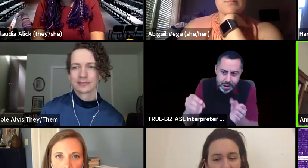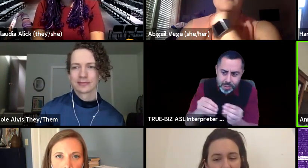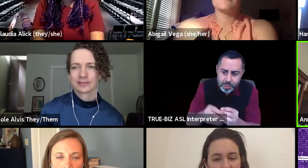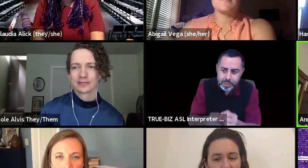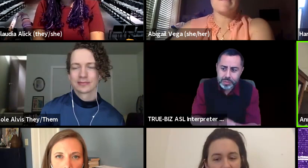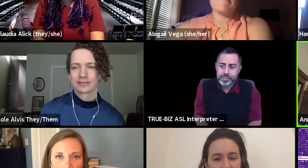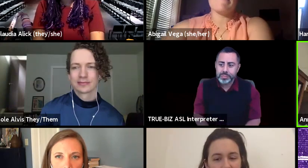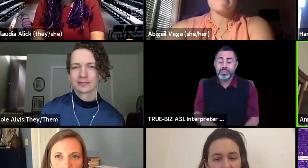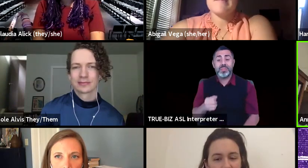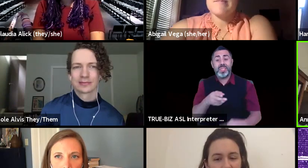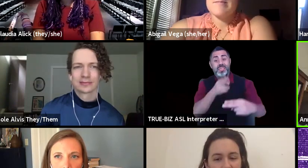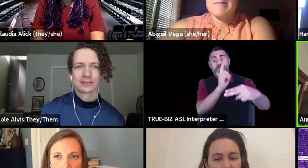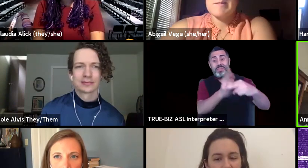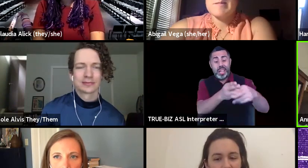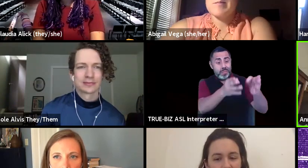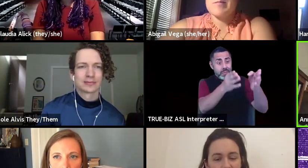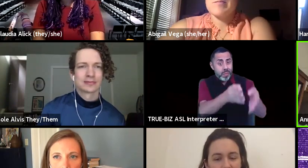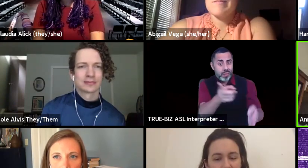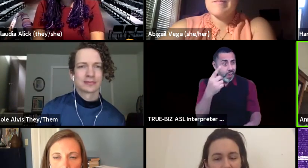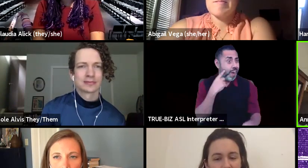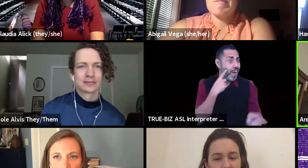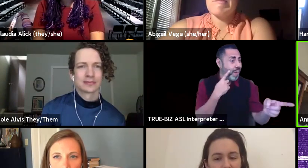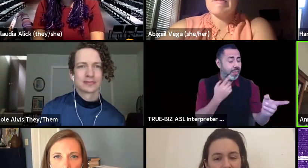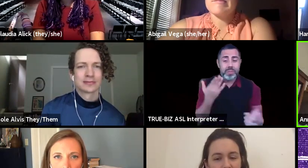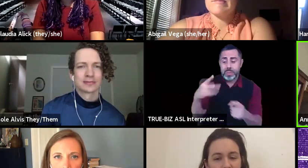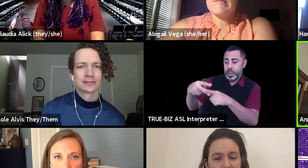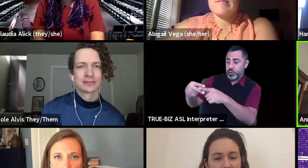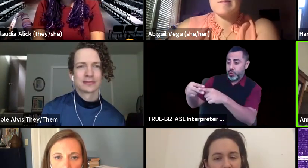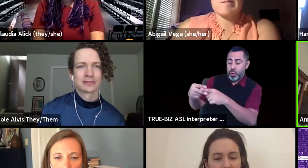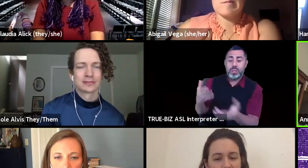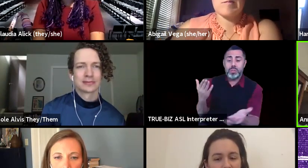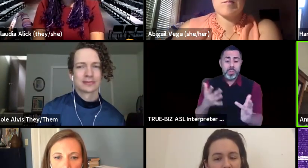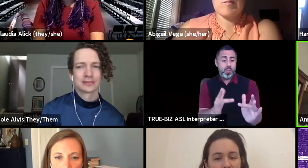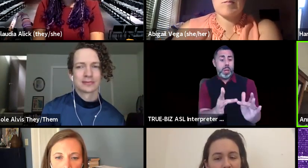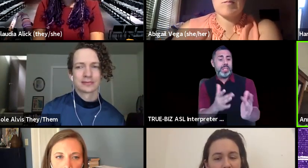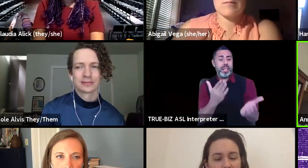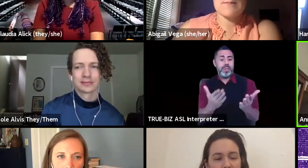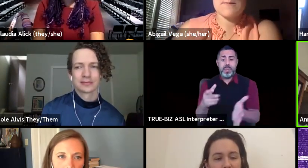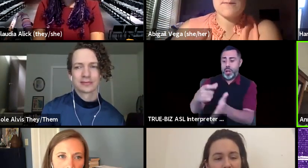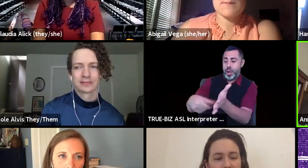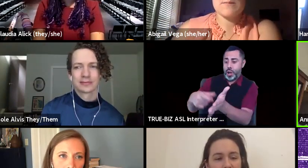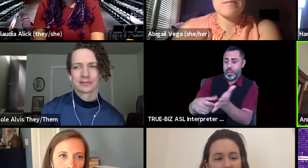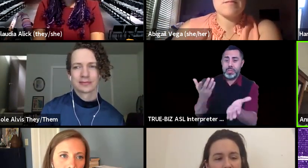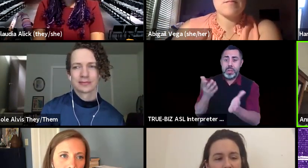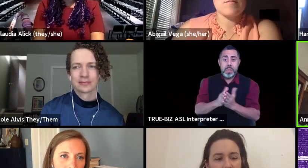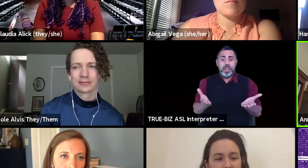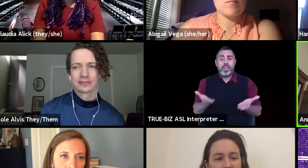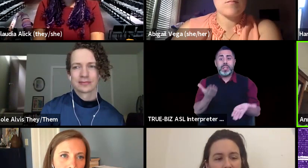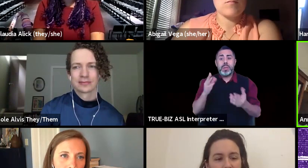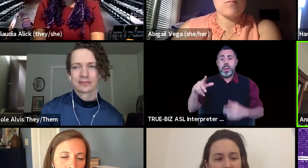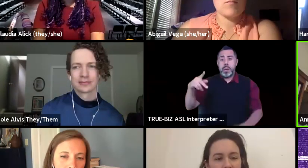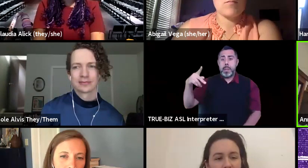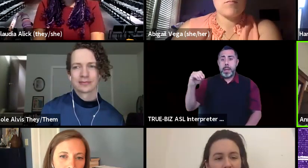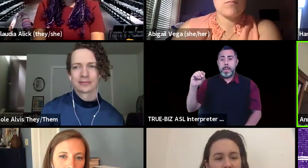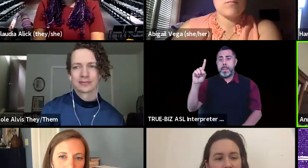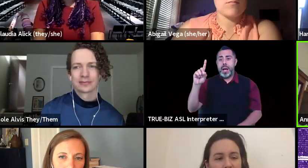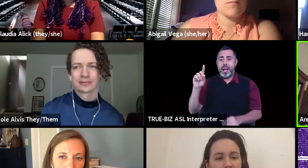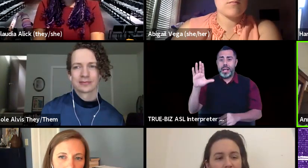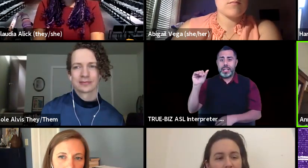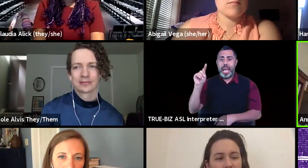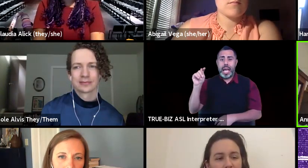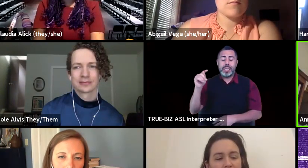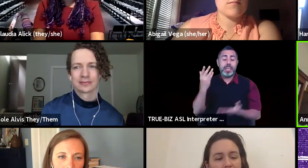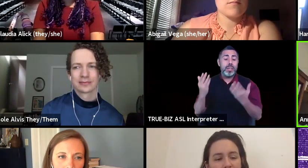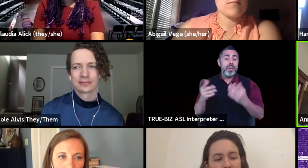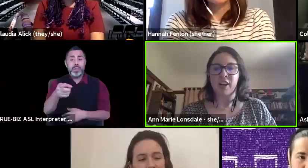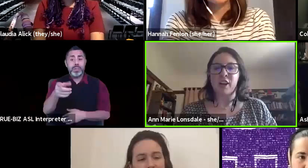about, tools, websites, articles, books, podcasts, past projects that you want to